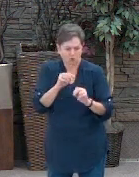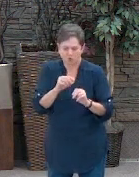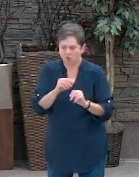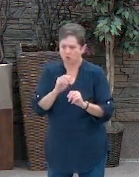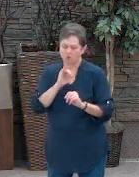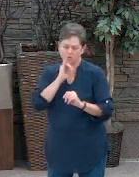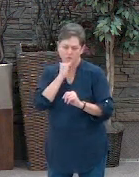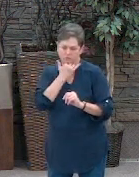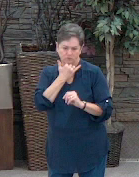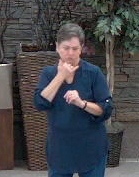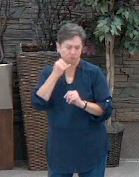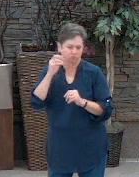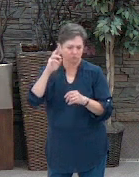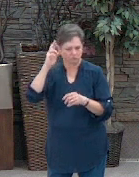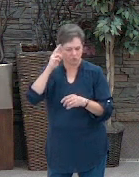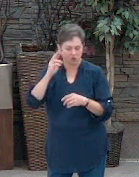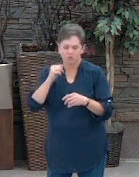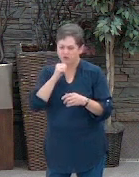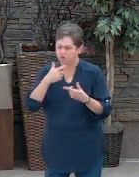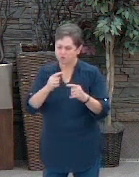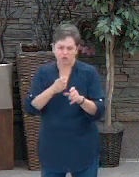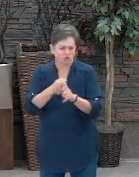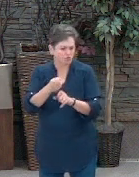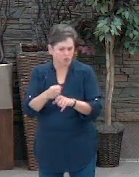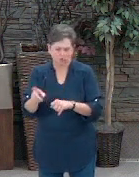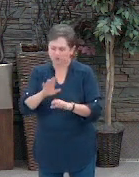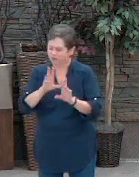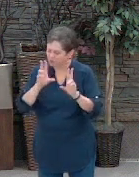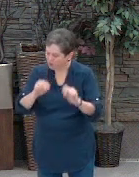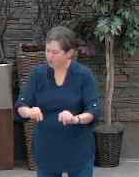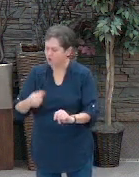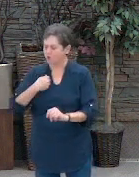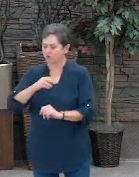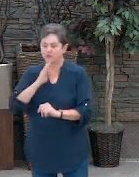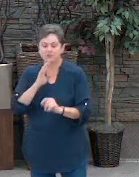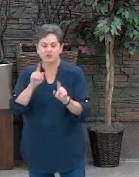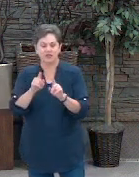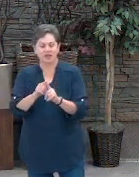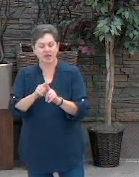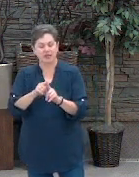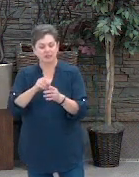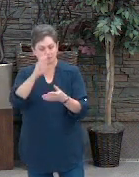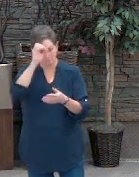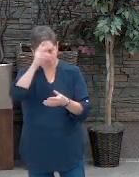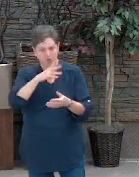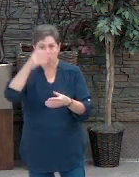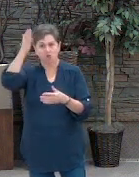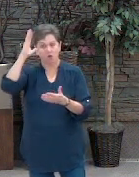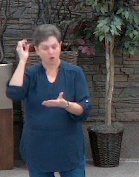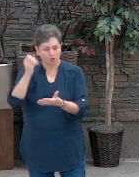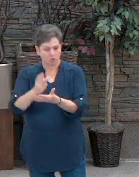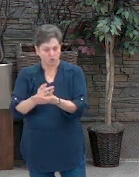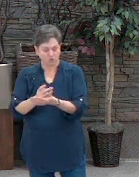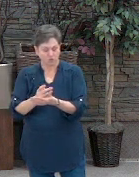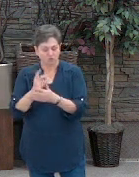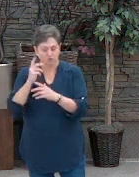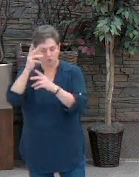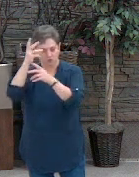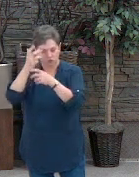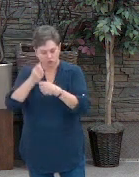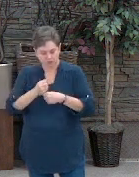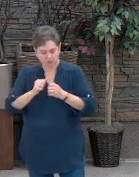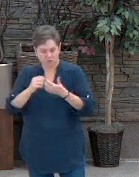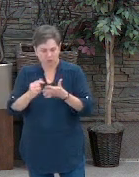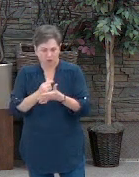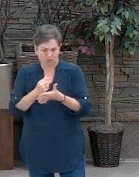impure motives. Nor are we trying to trick you. On the contrary, we speak as men approved by God to be entrusted with the